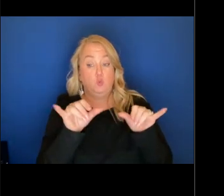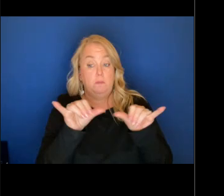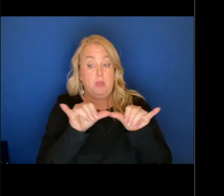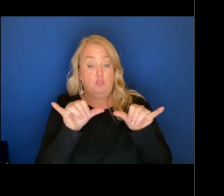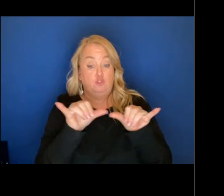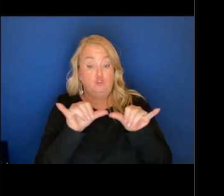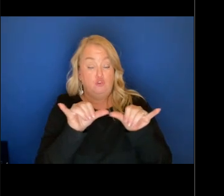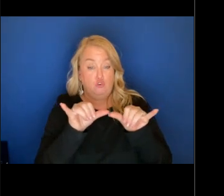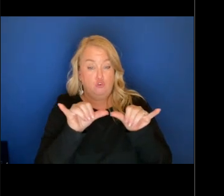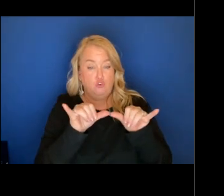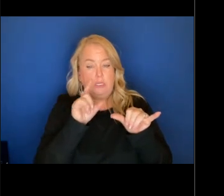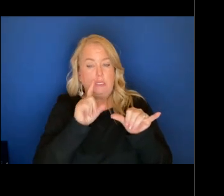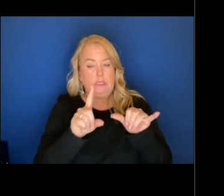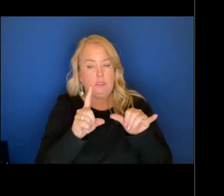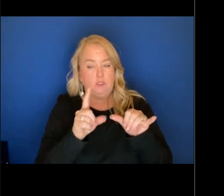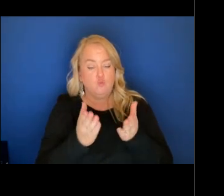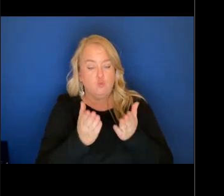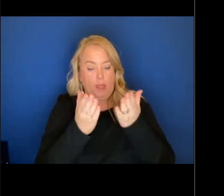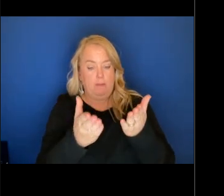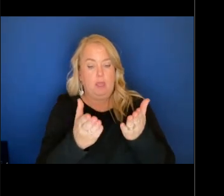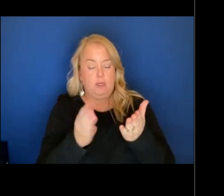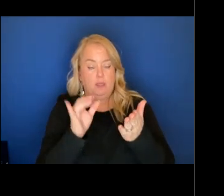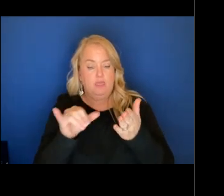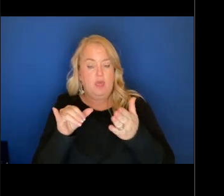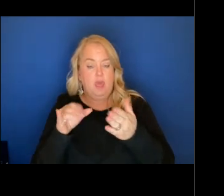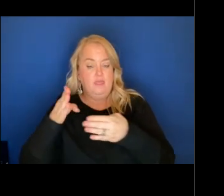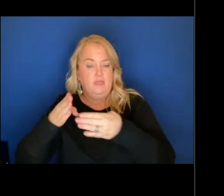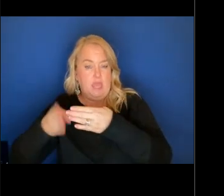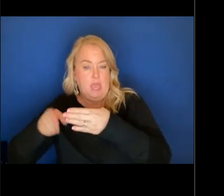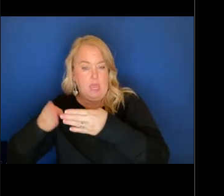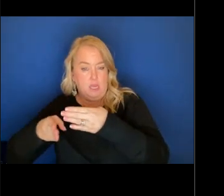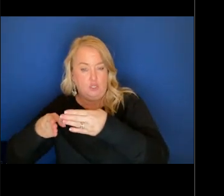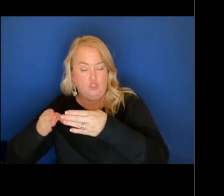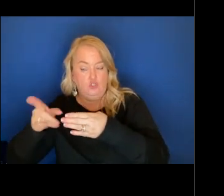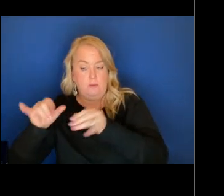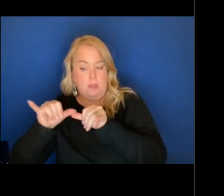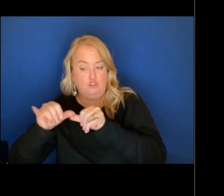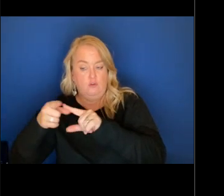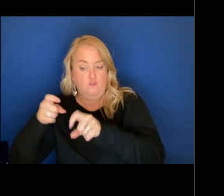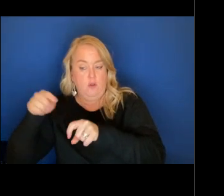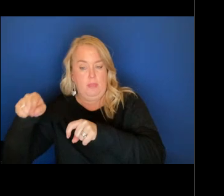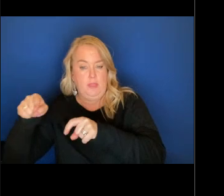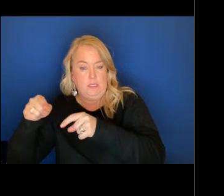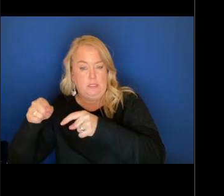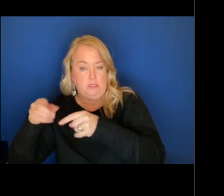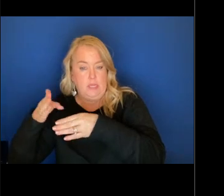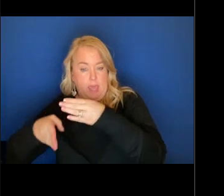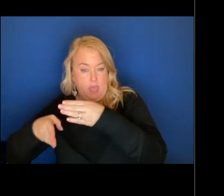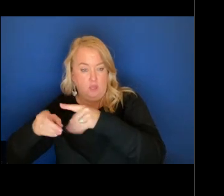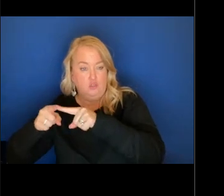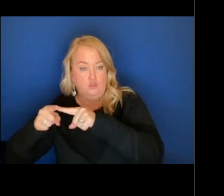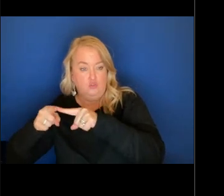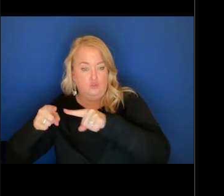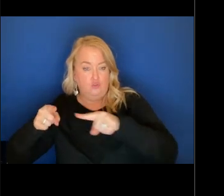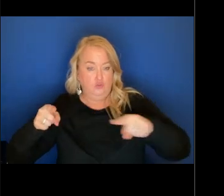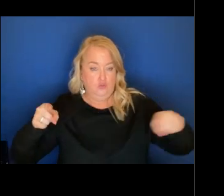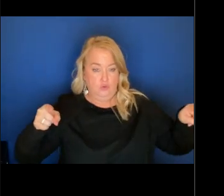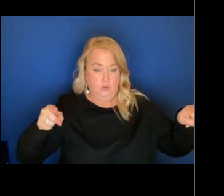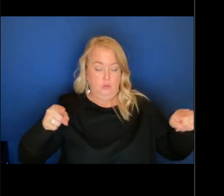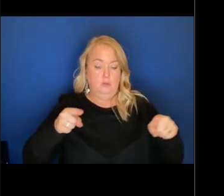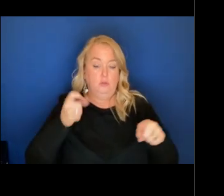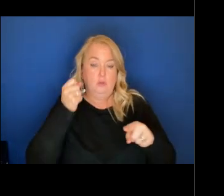distance, it is recommended that the outer leading edge, that it be measured from the outer leading edge, as there